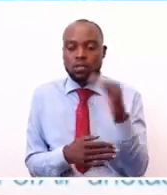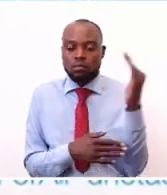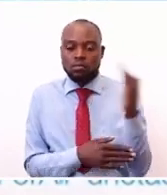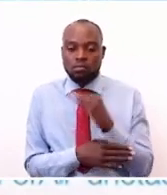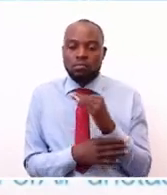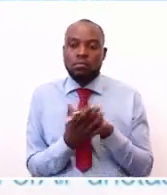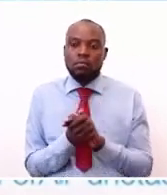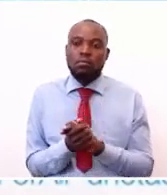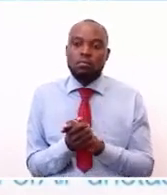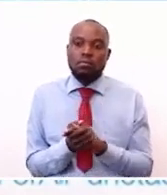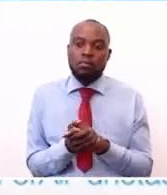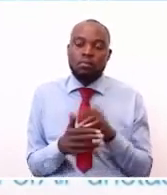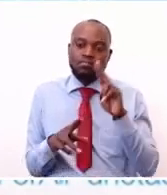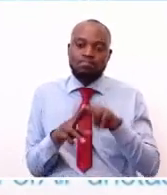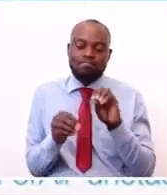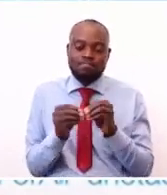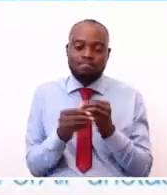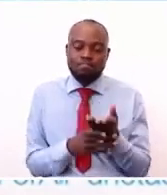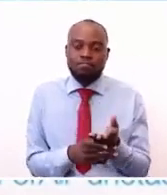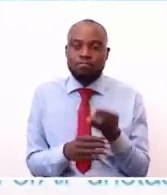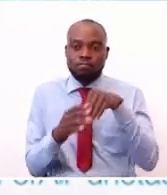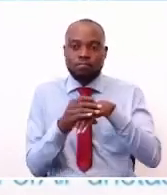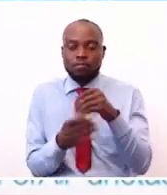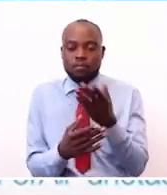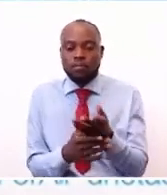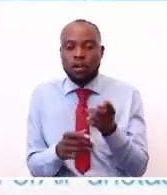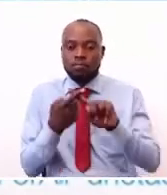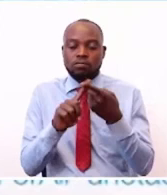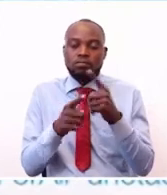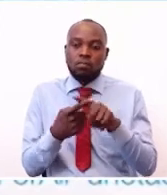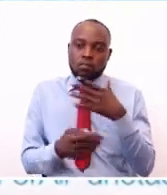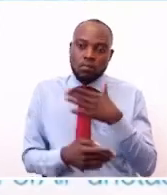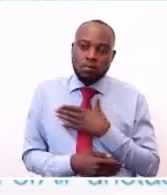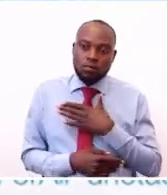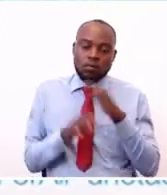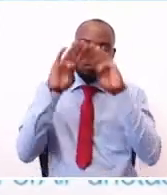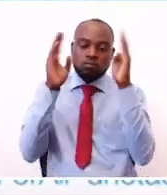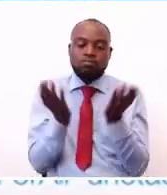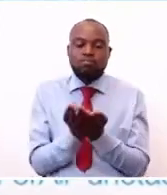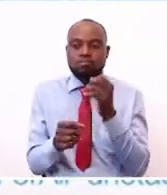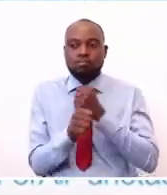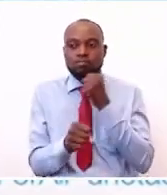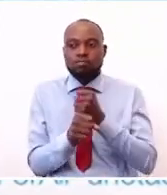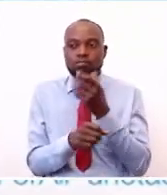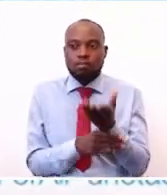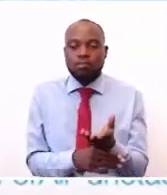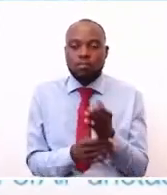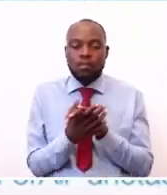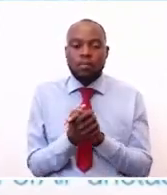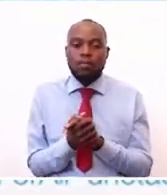very briefly, you've asked me to be brief about this Global Debt Authority. For us, the idea of the Global Debt Authority is to acknowledge